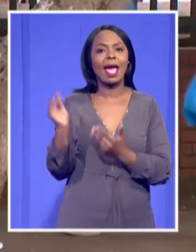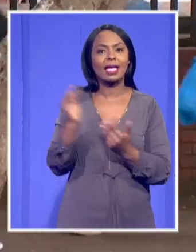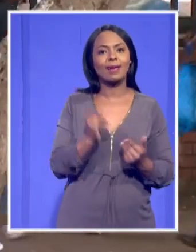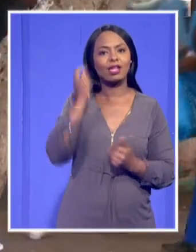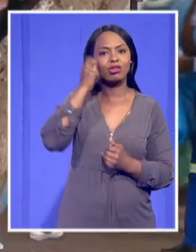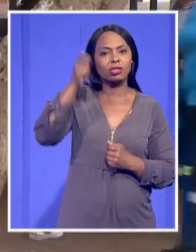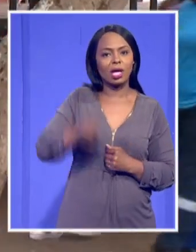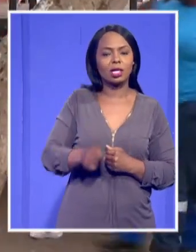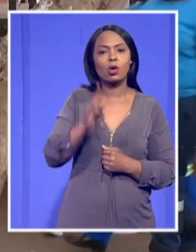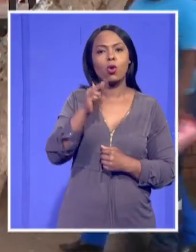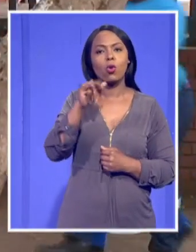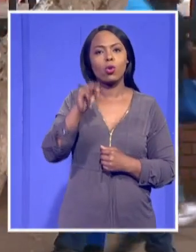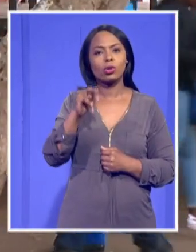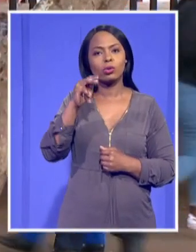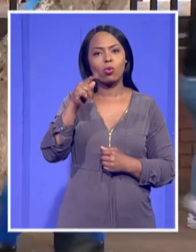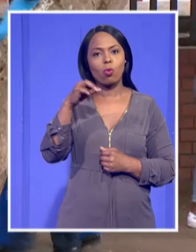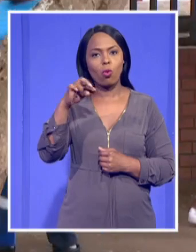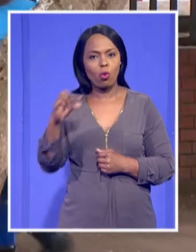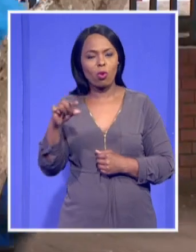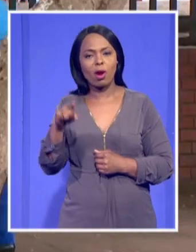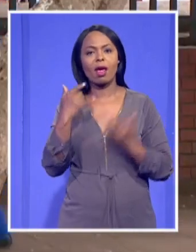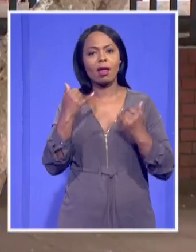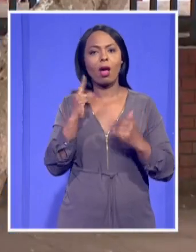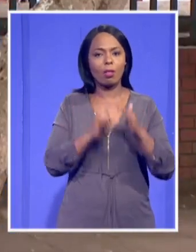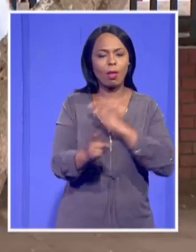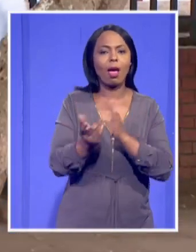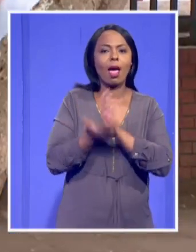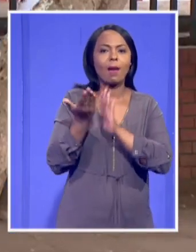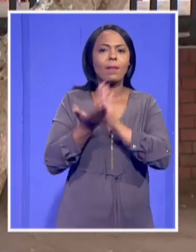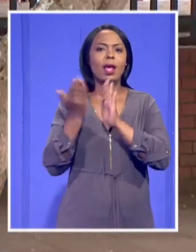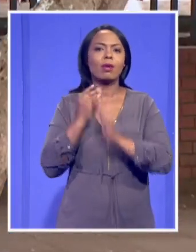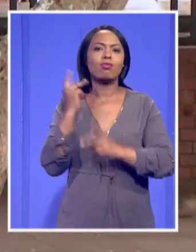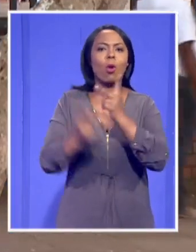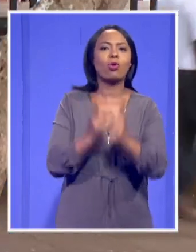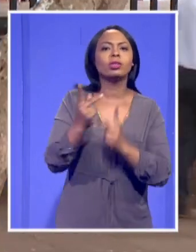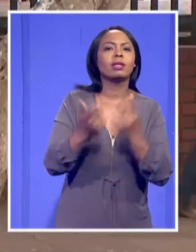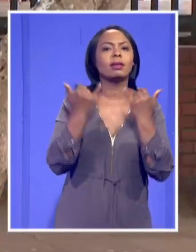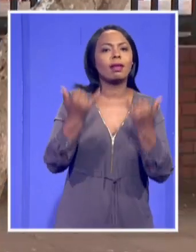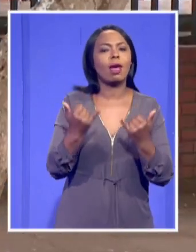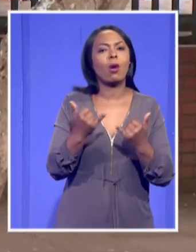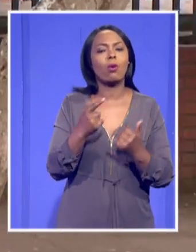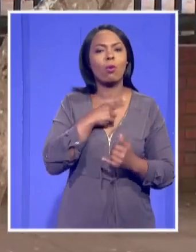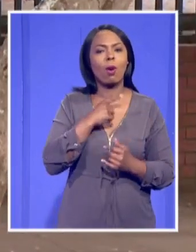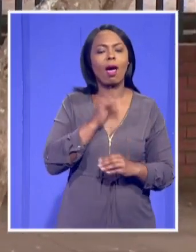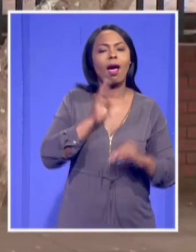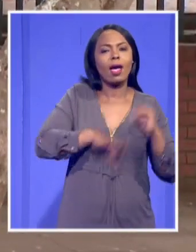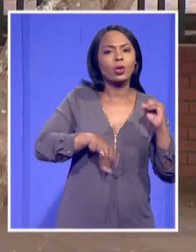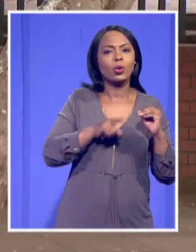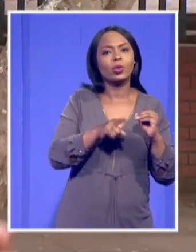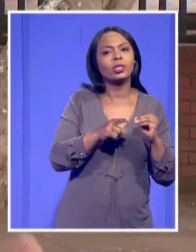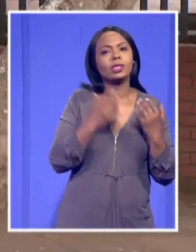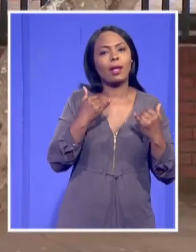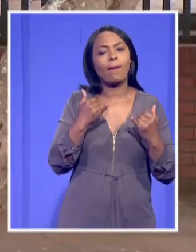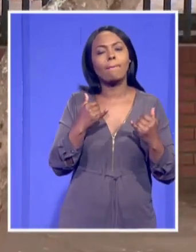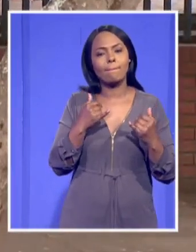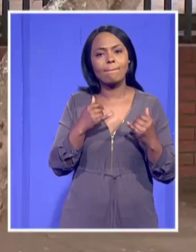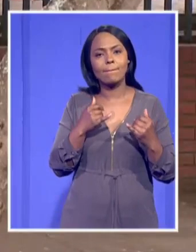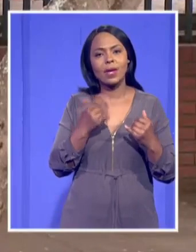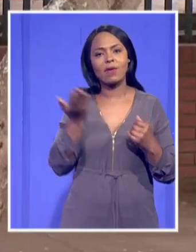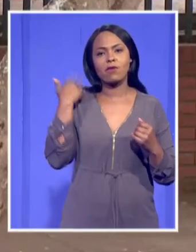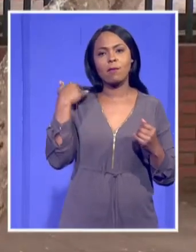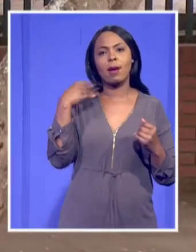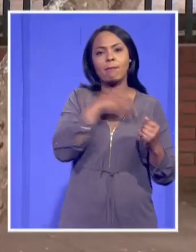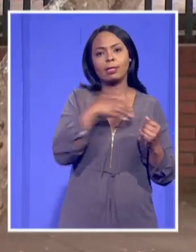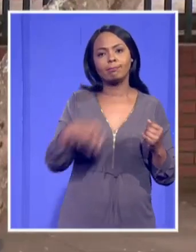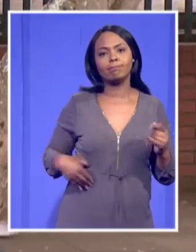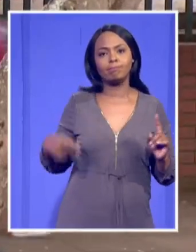Koen to get that update in terms of the processes that the accused in this particular matter, former President Jacob